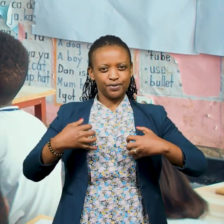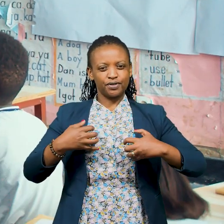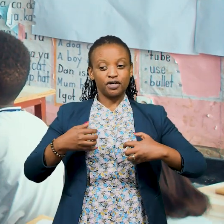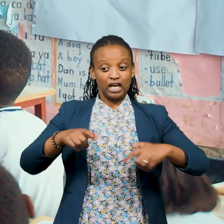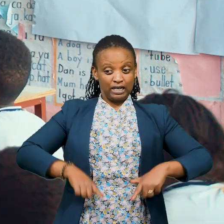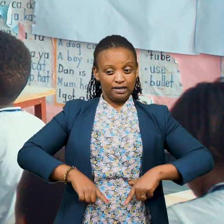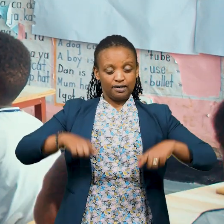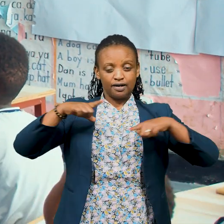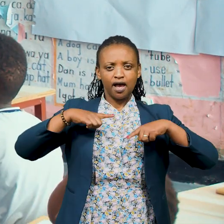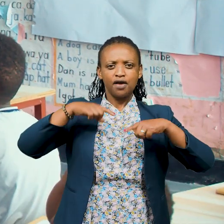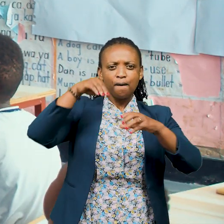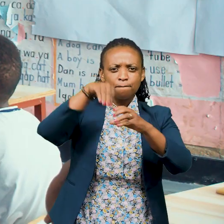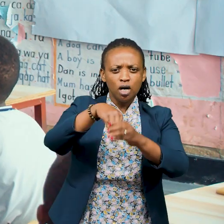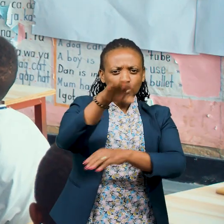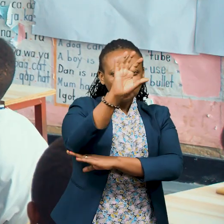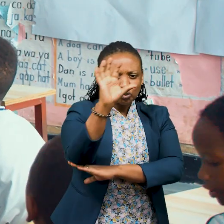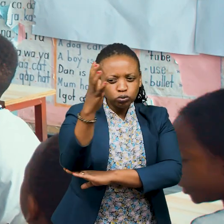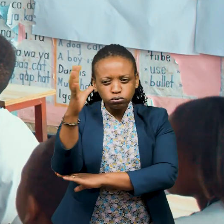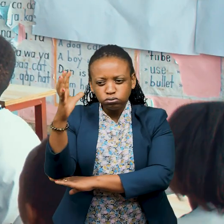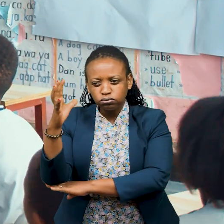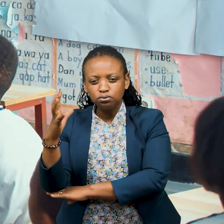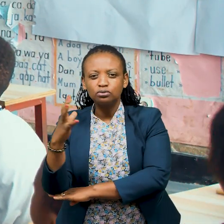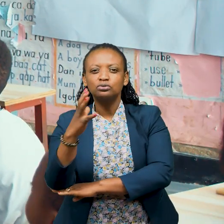that live in the bush.